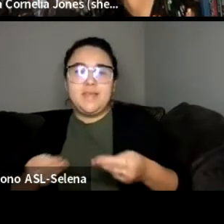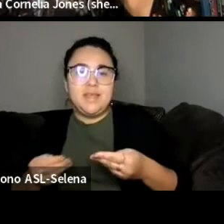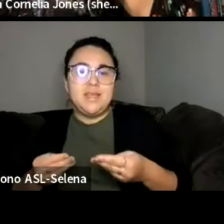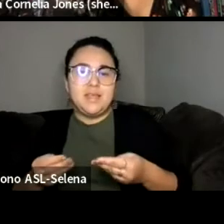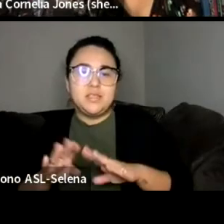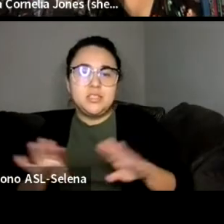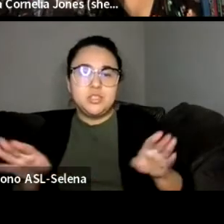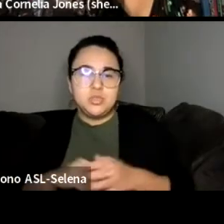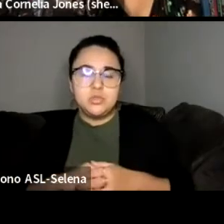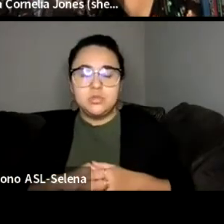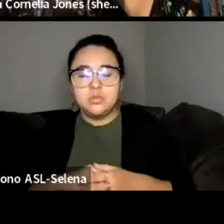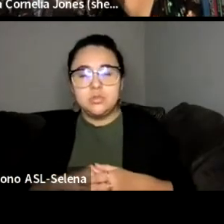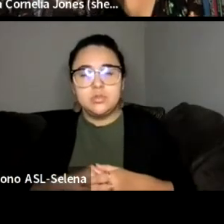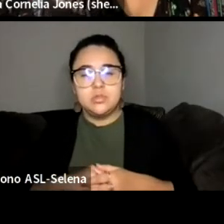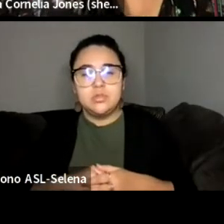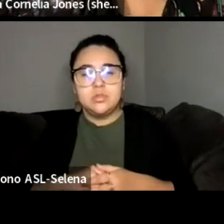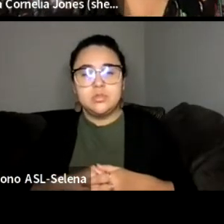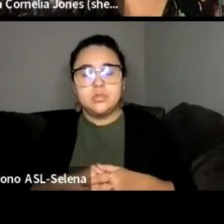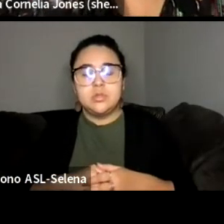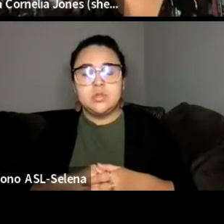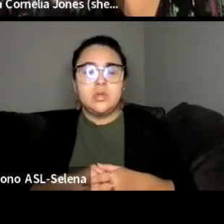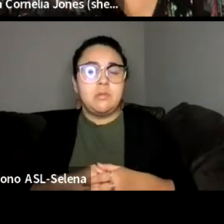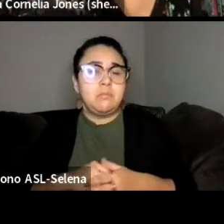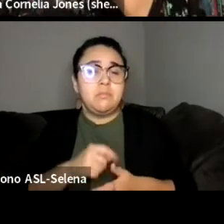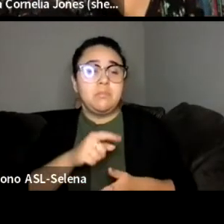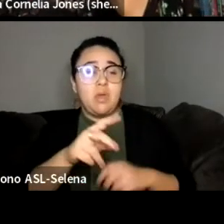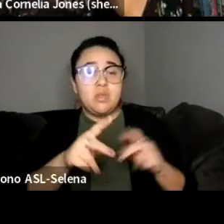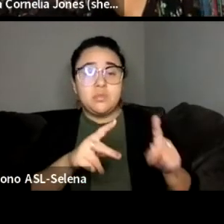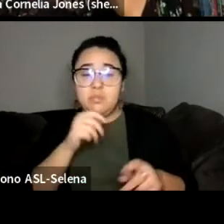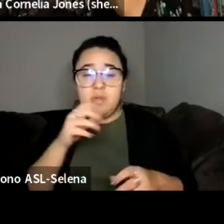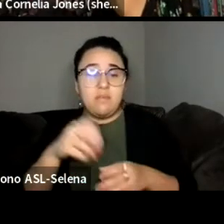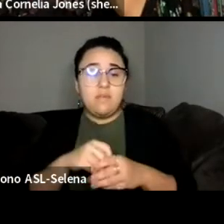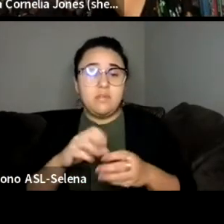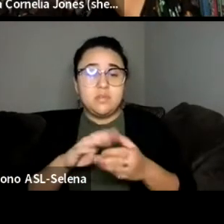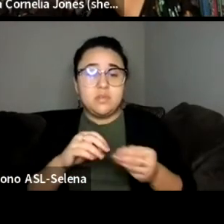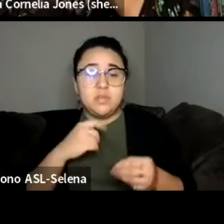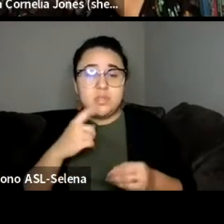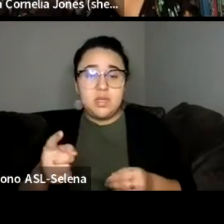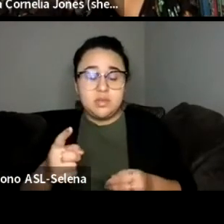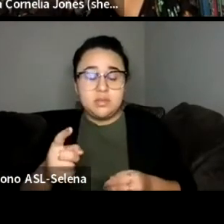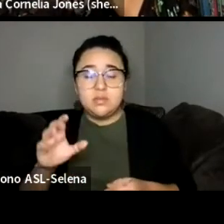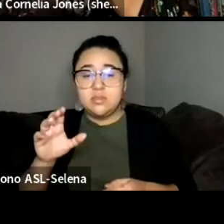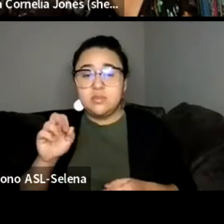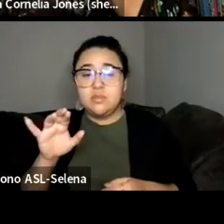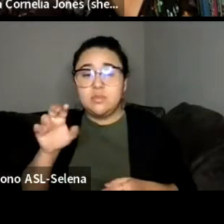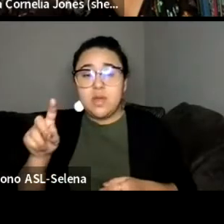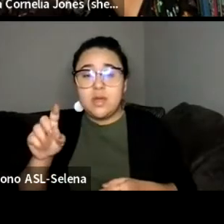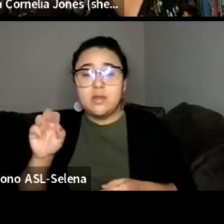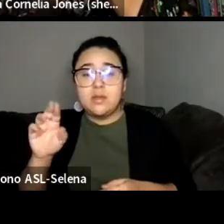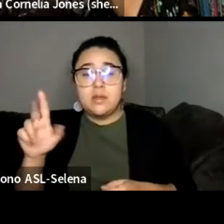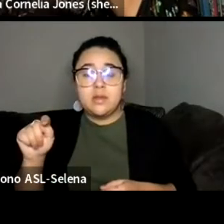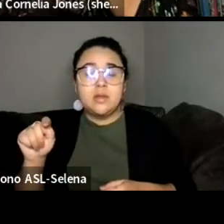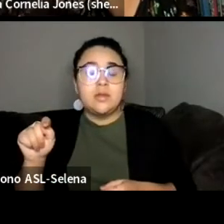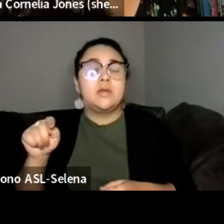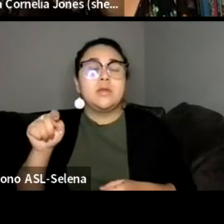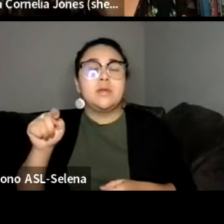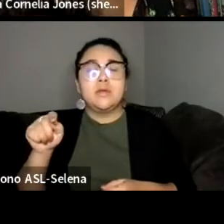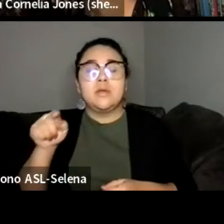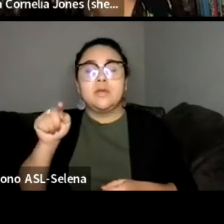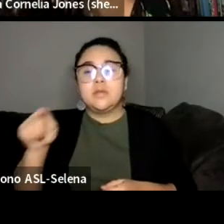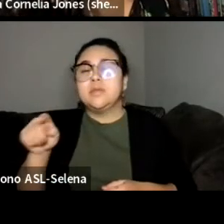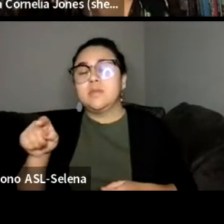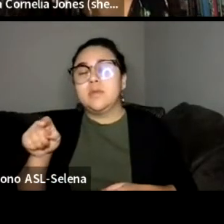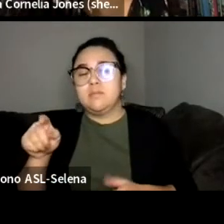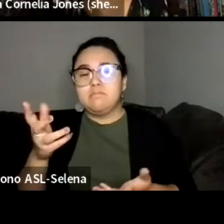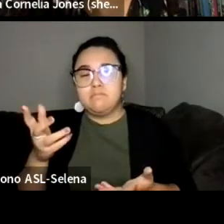those people literally would not have been in the storytelling. And Cry It Out was very popular that year. A lot of companies produced it, and almost every company who produced it had all